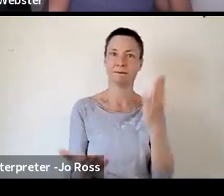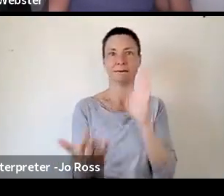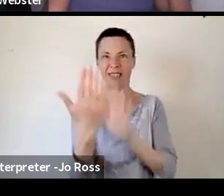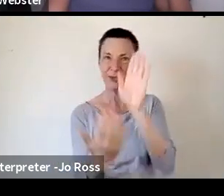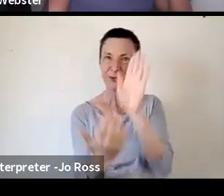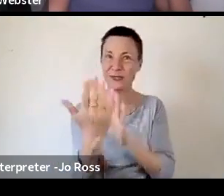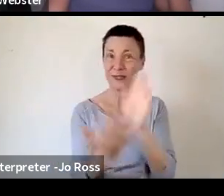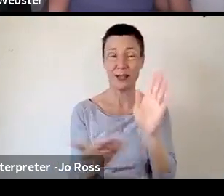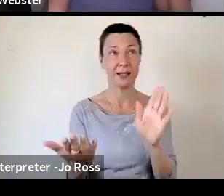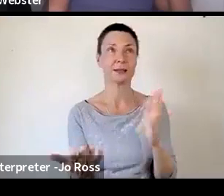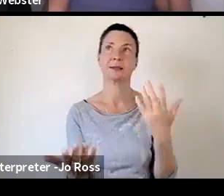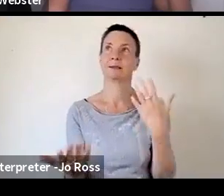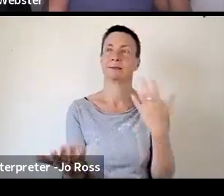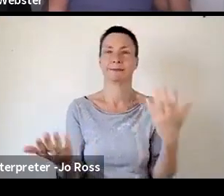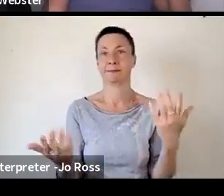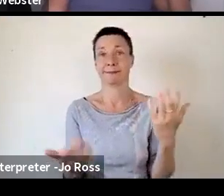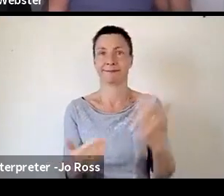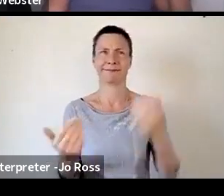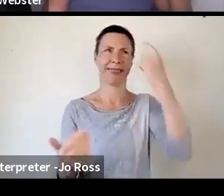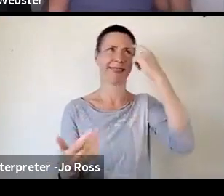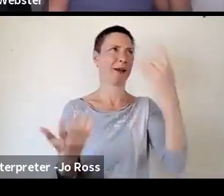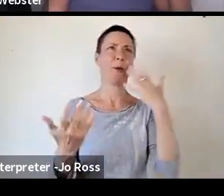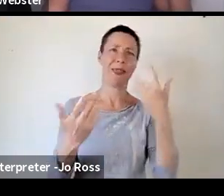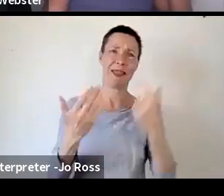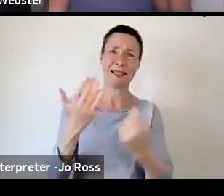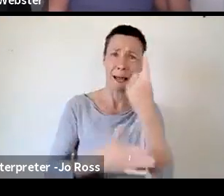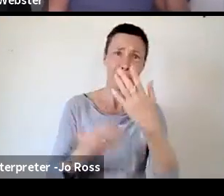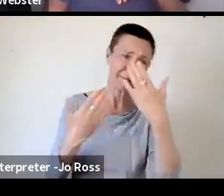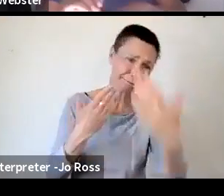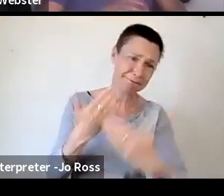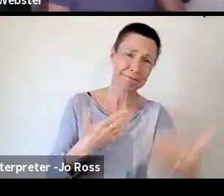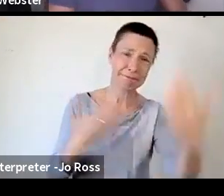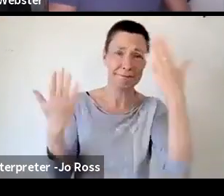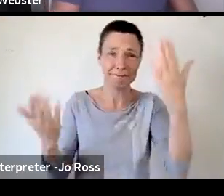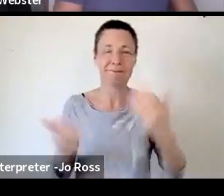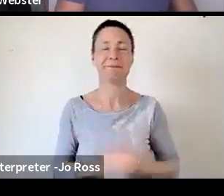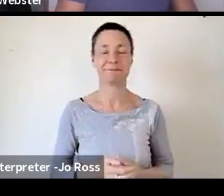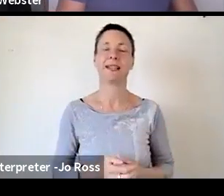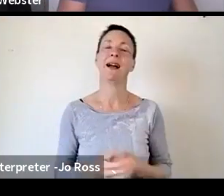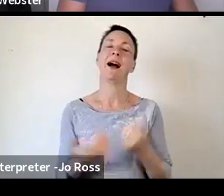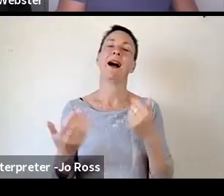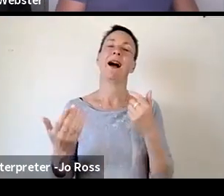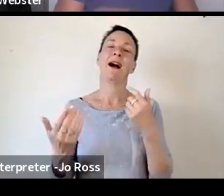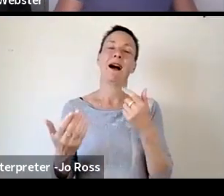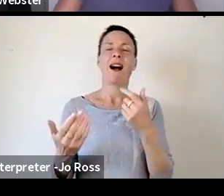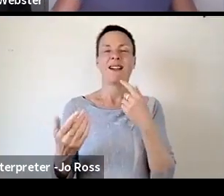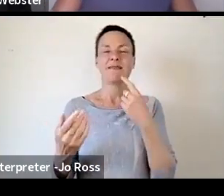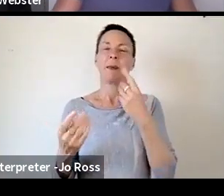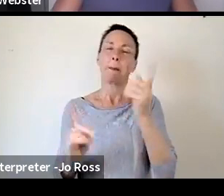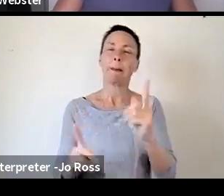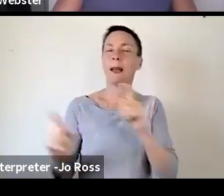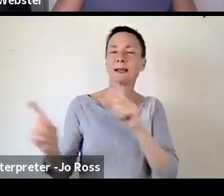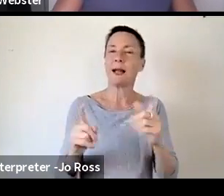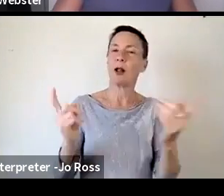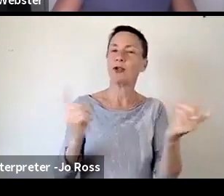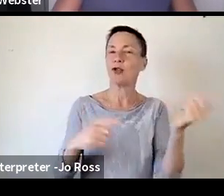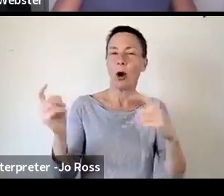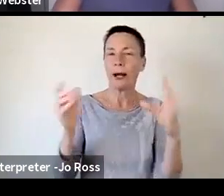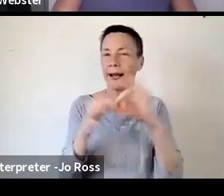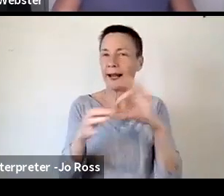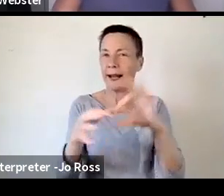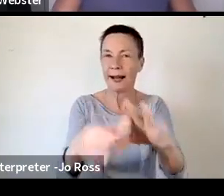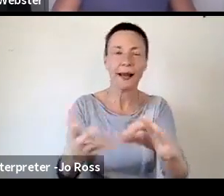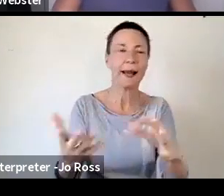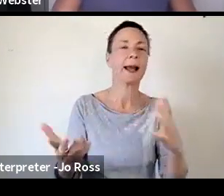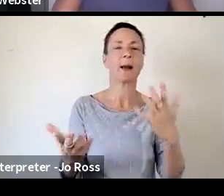would think about that, a world where that is possible? I'll let a few more of you guys join and find us and